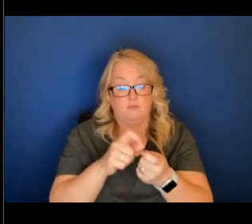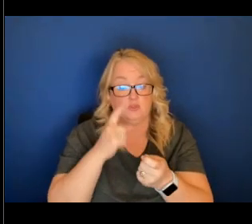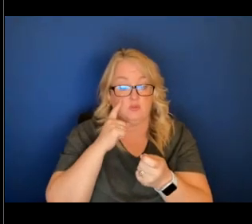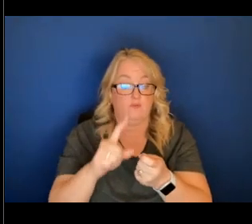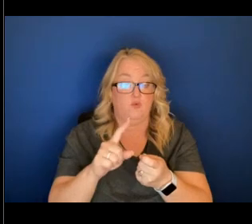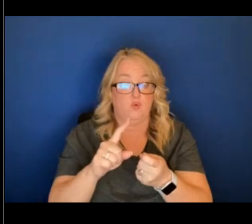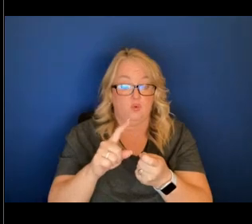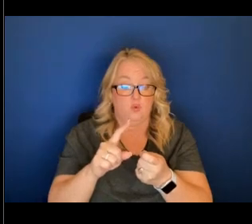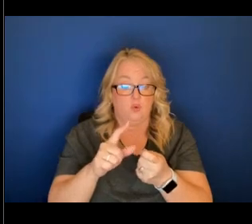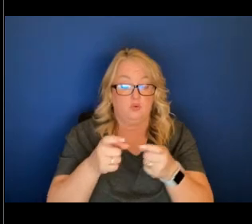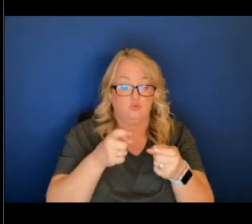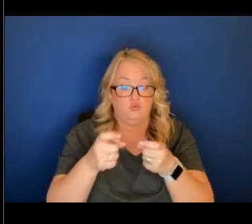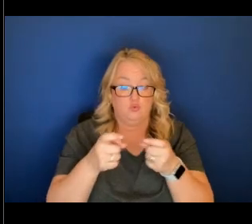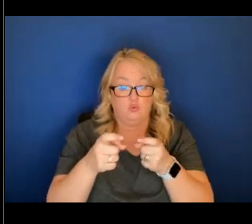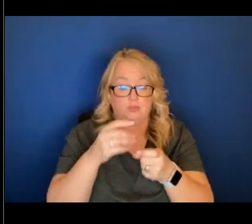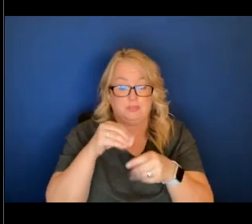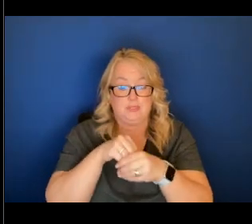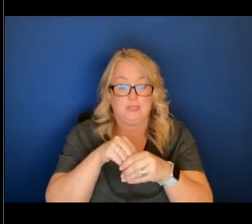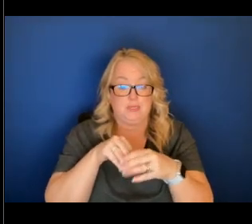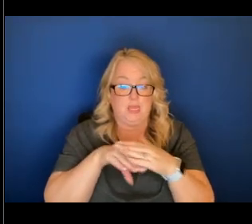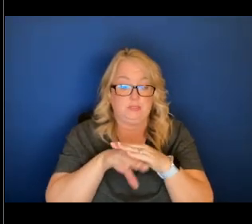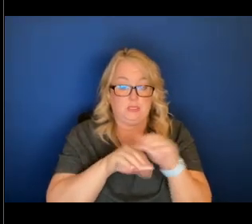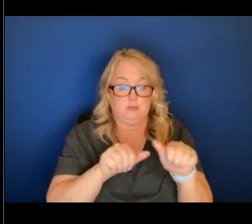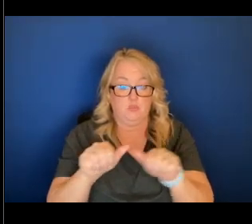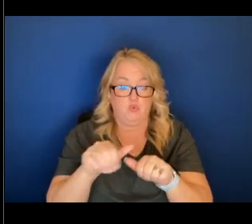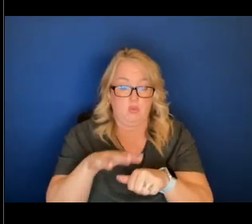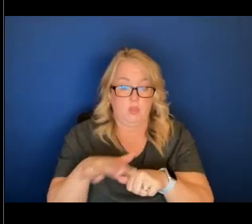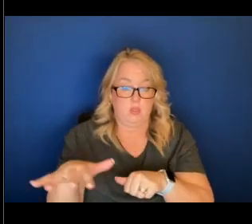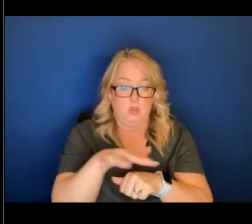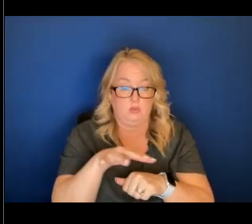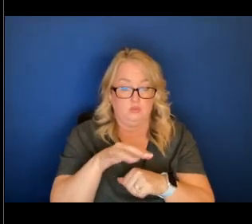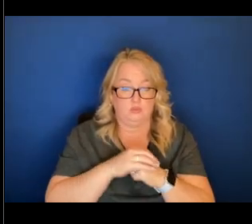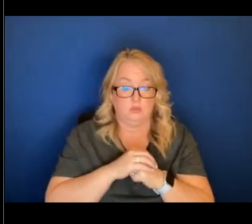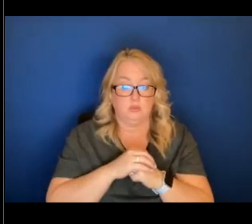covered controls in accessible locations.